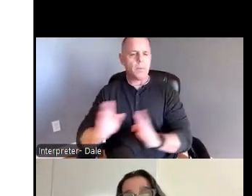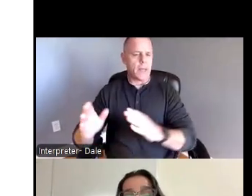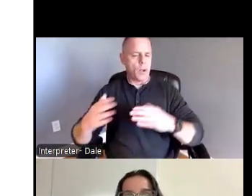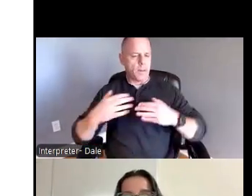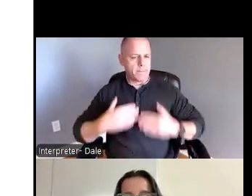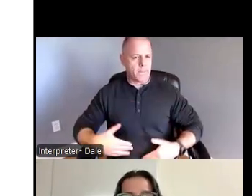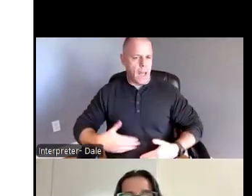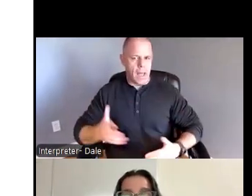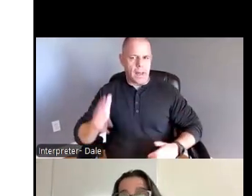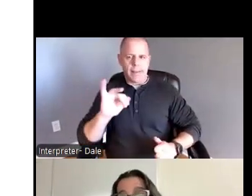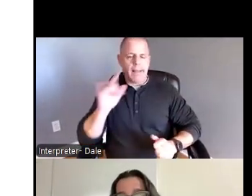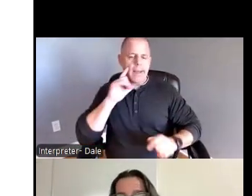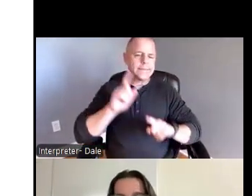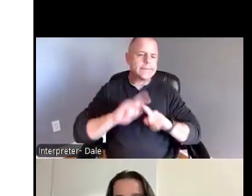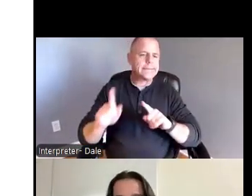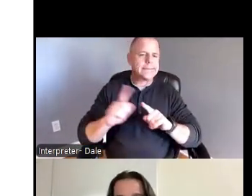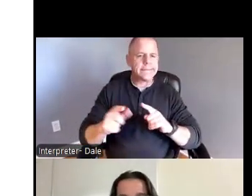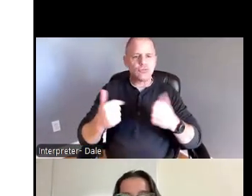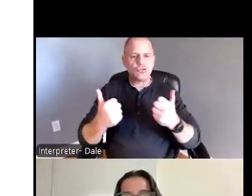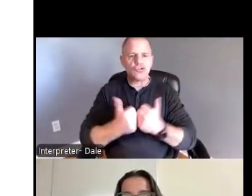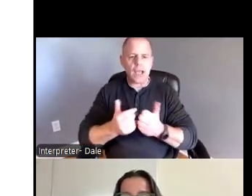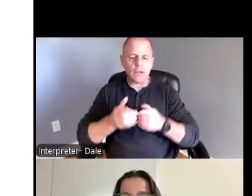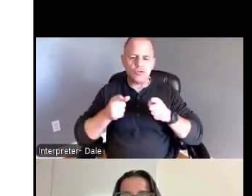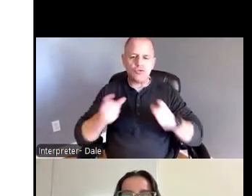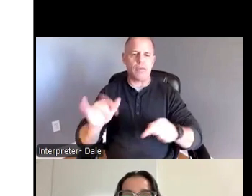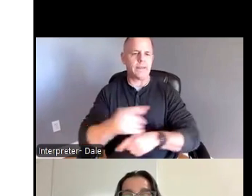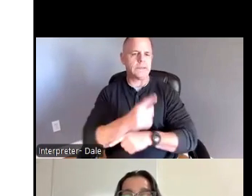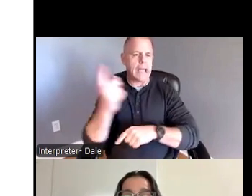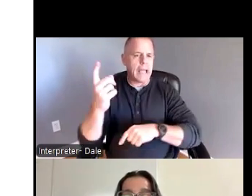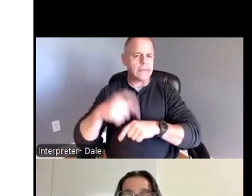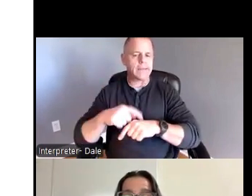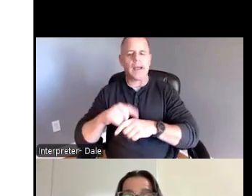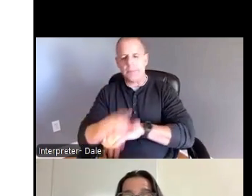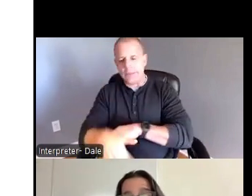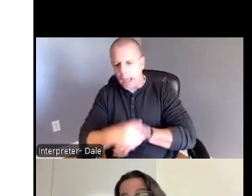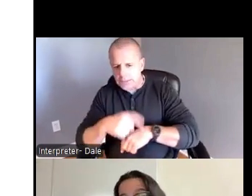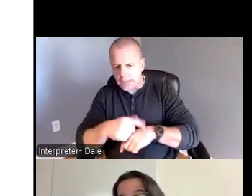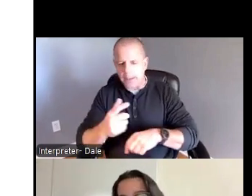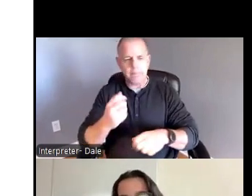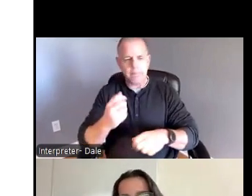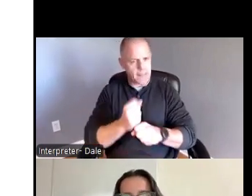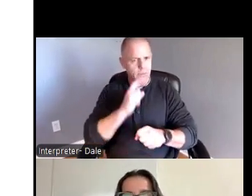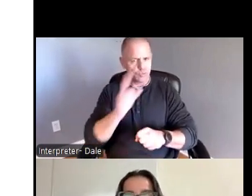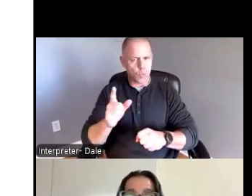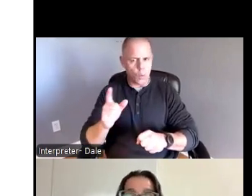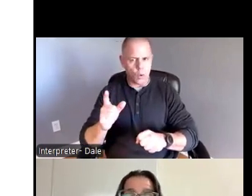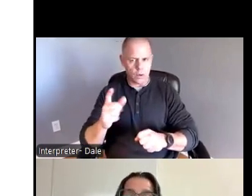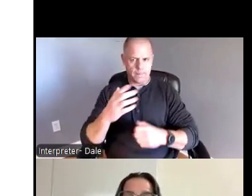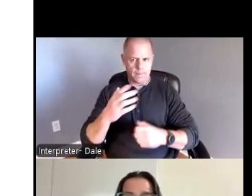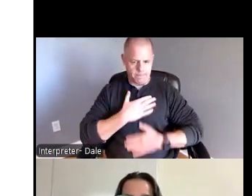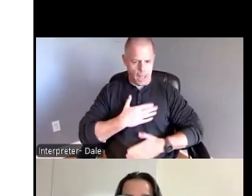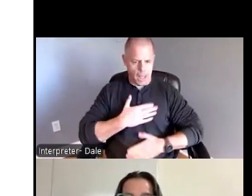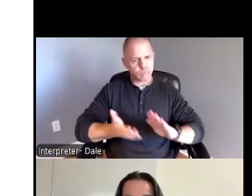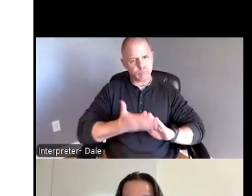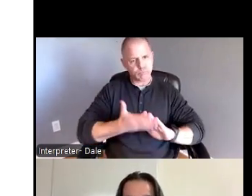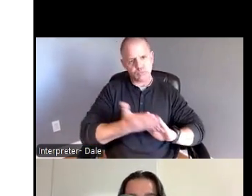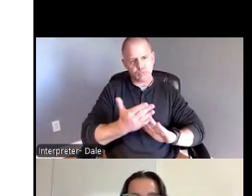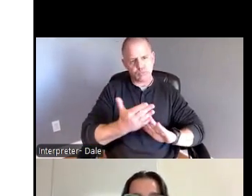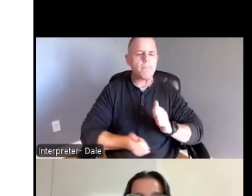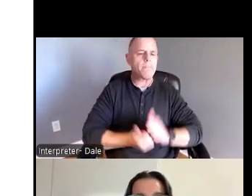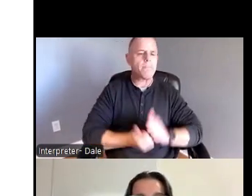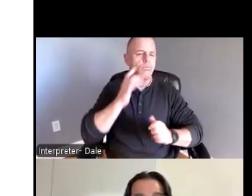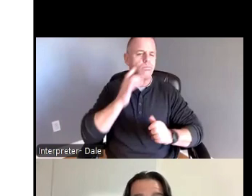the different challenges throughout the 24 hours, guaranteeing that we are like our body's working in the most effective